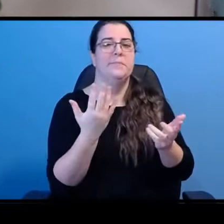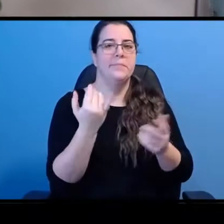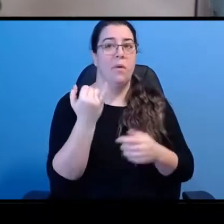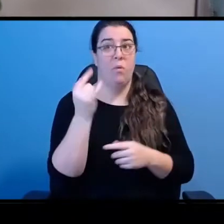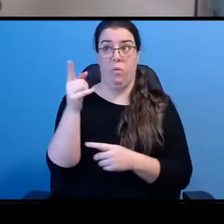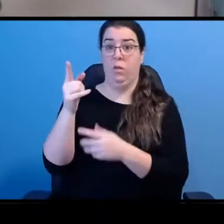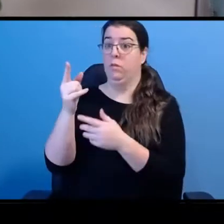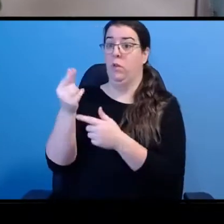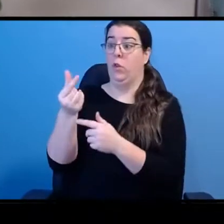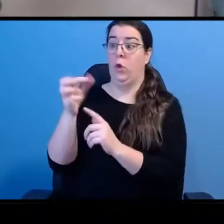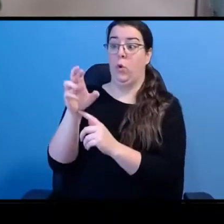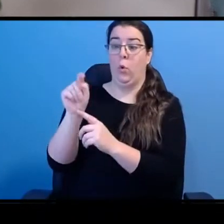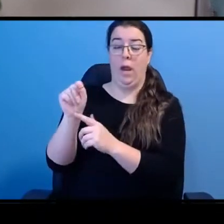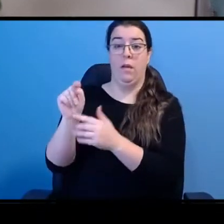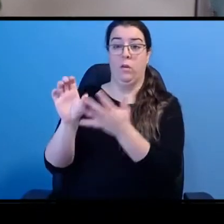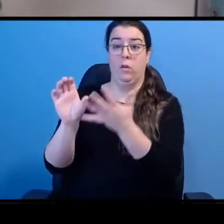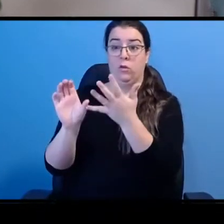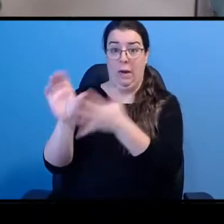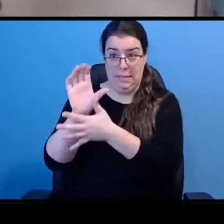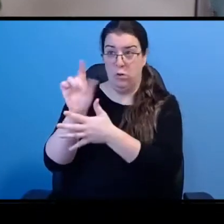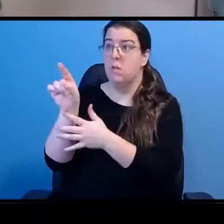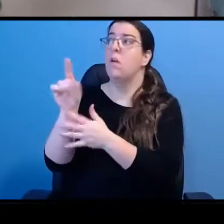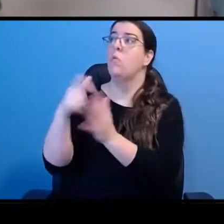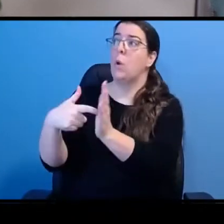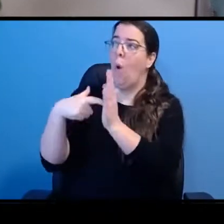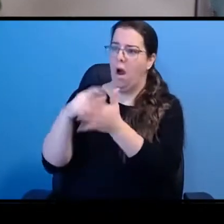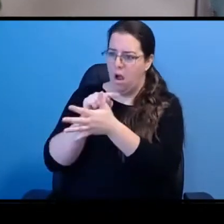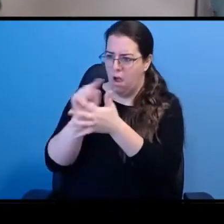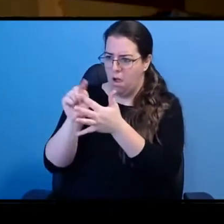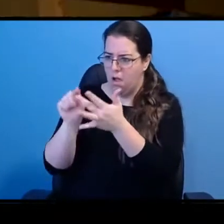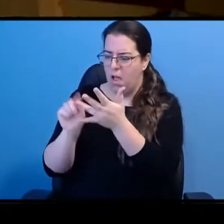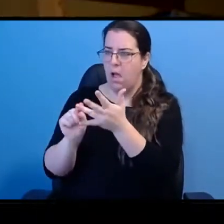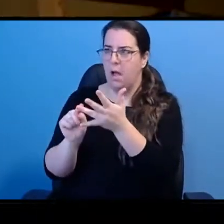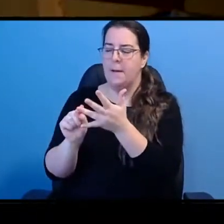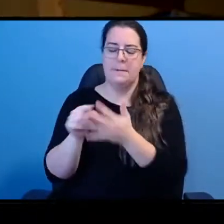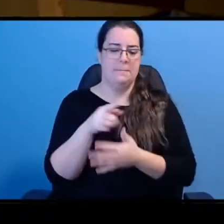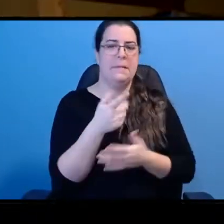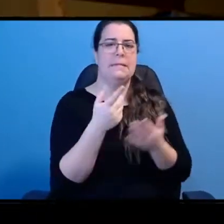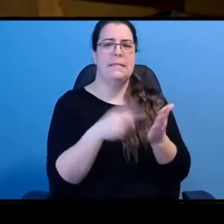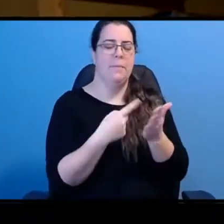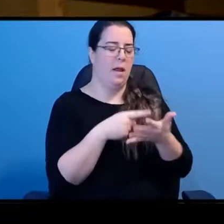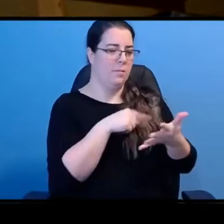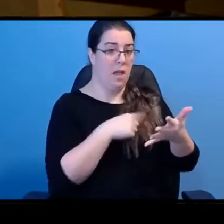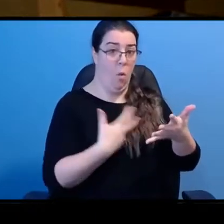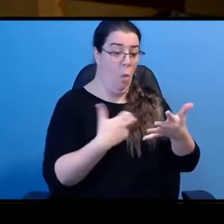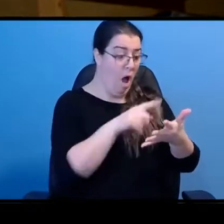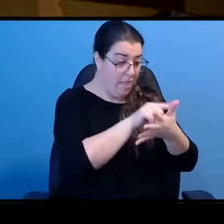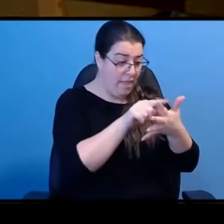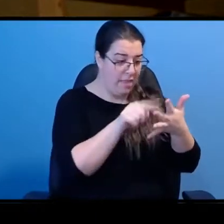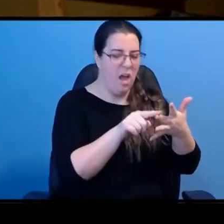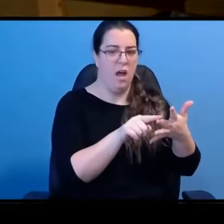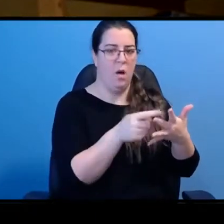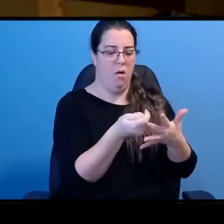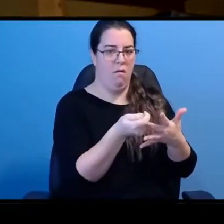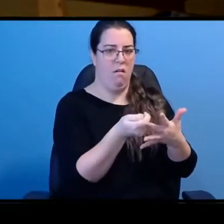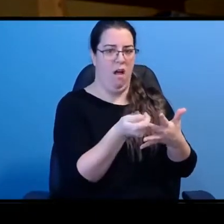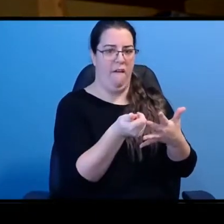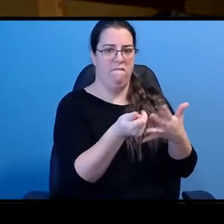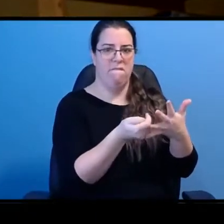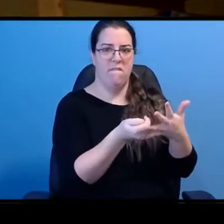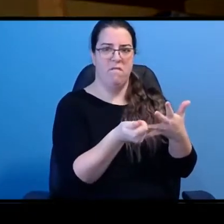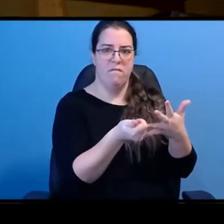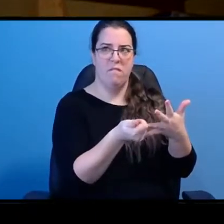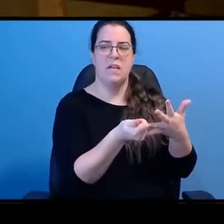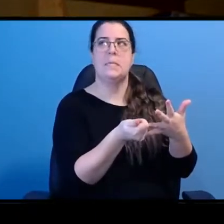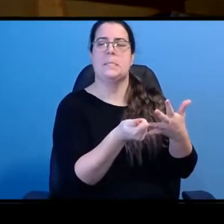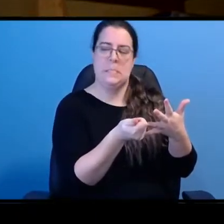have to sort of let go. And that can you have to be a bit flexible. You have to be able to, bend things a little bit so that you can fit within